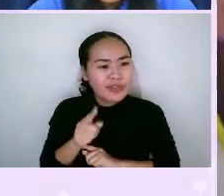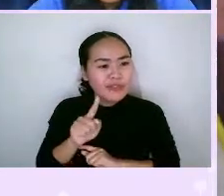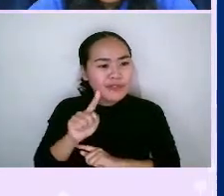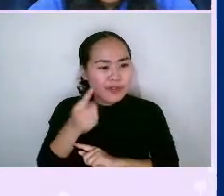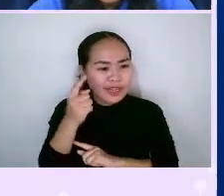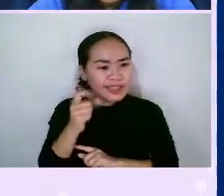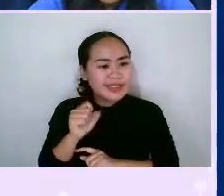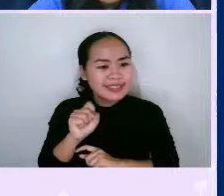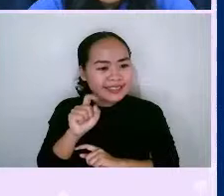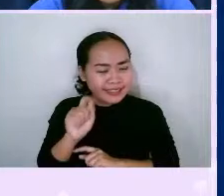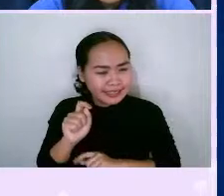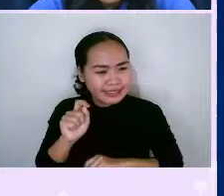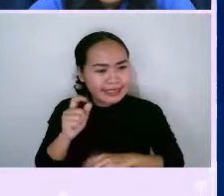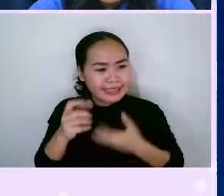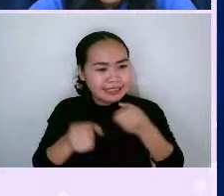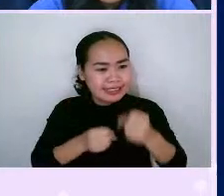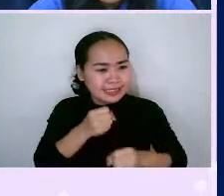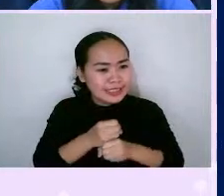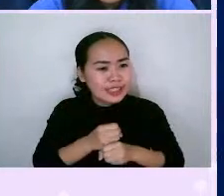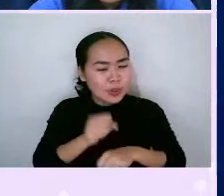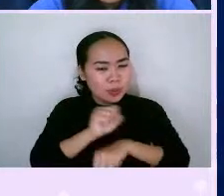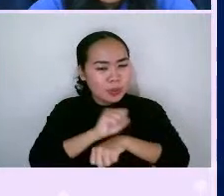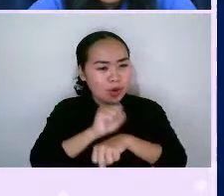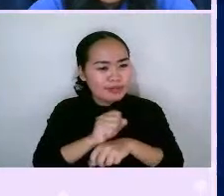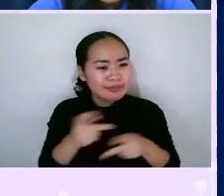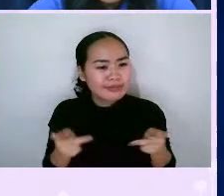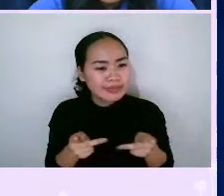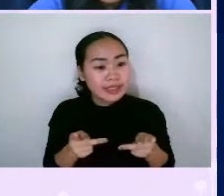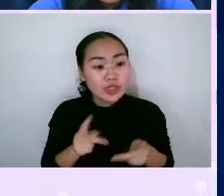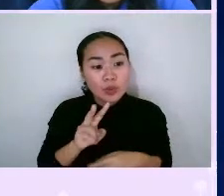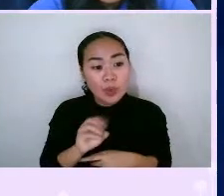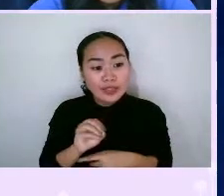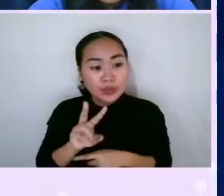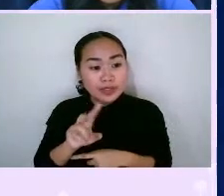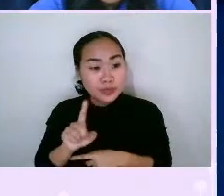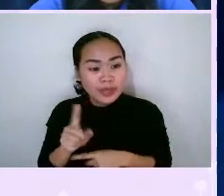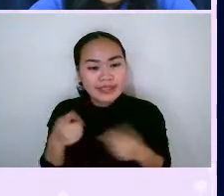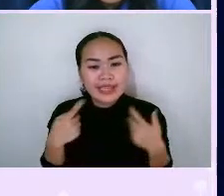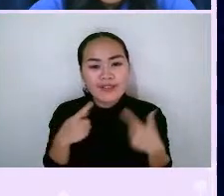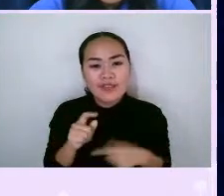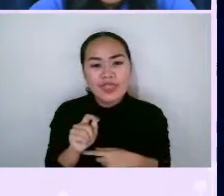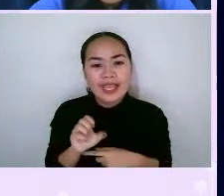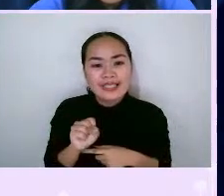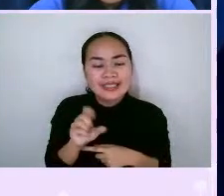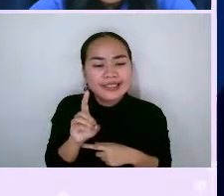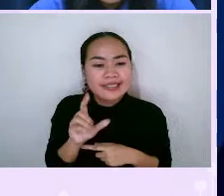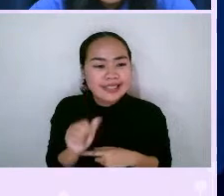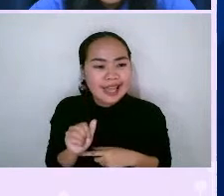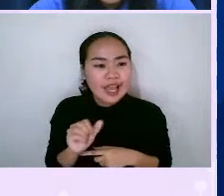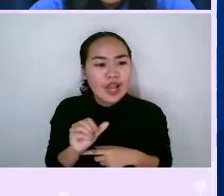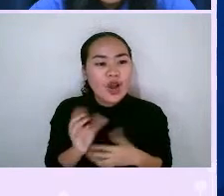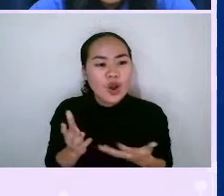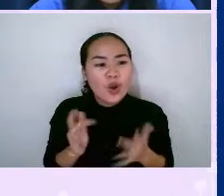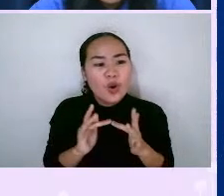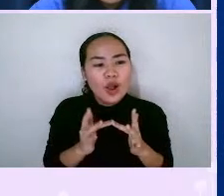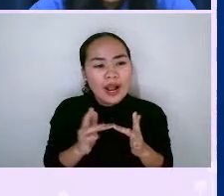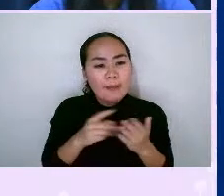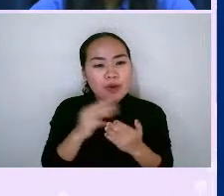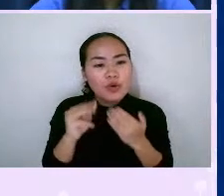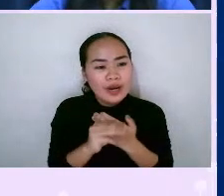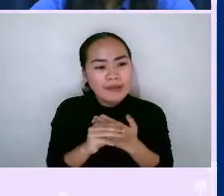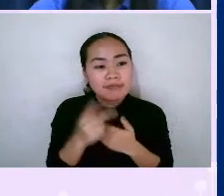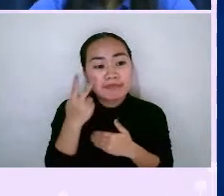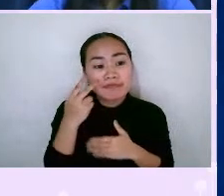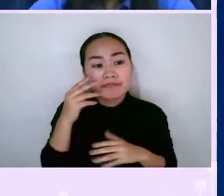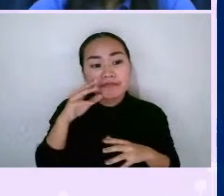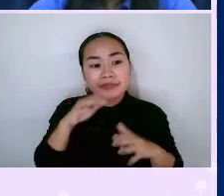workplace. In 2021, the TESDA online program took its commitment to accessibility a notch higher